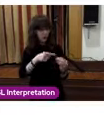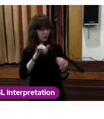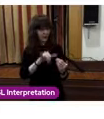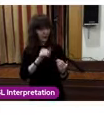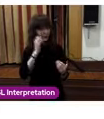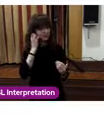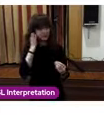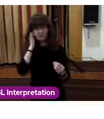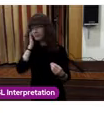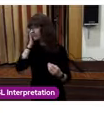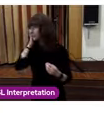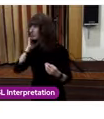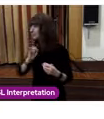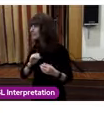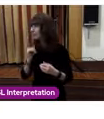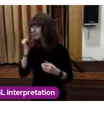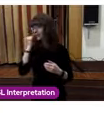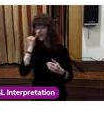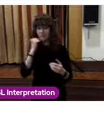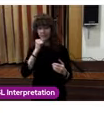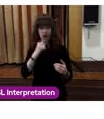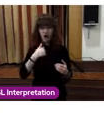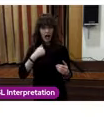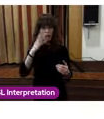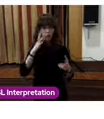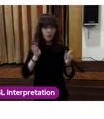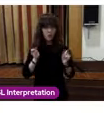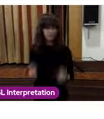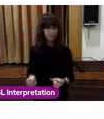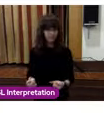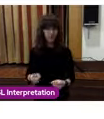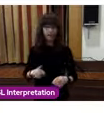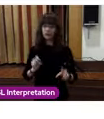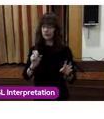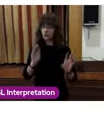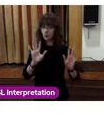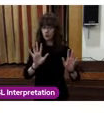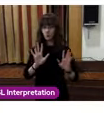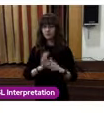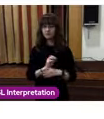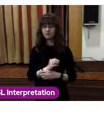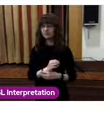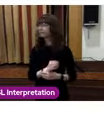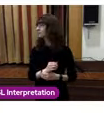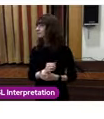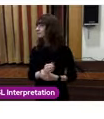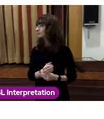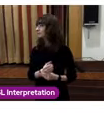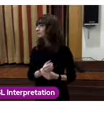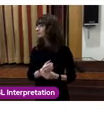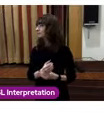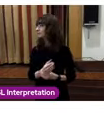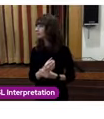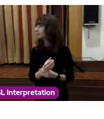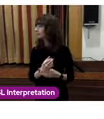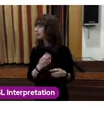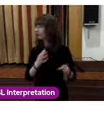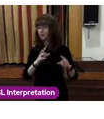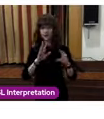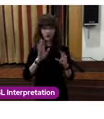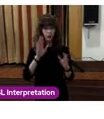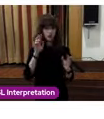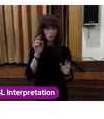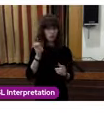I don't have it on here. I'm going to be going off the dome, so I may get a name or figure a little bit off.